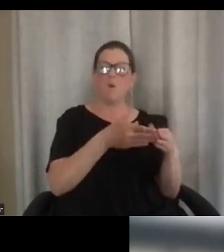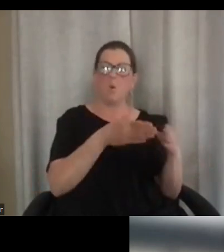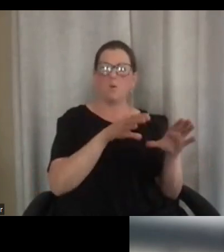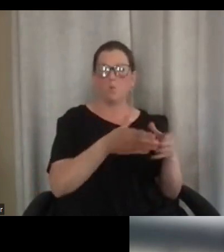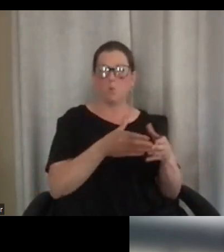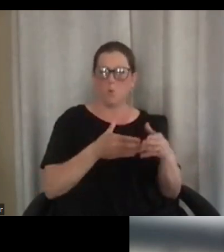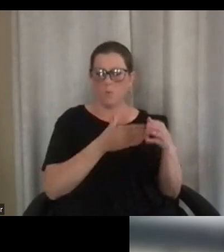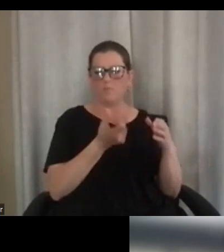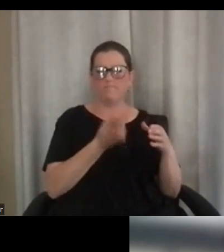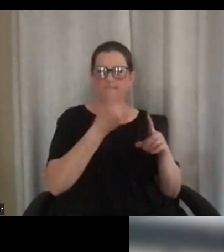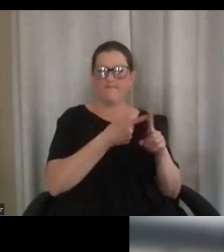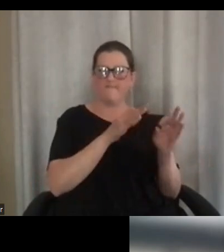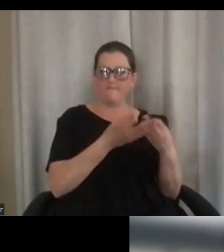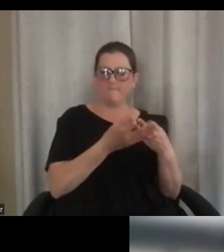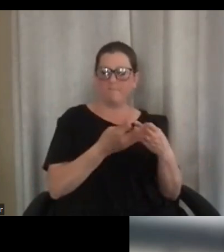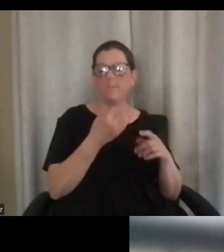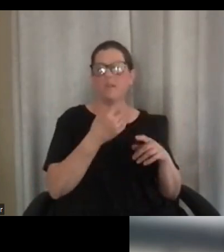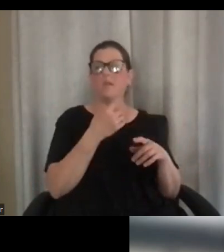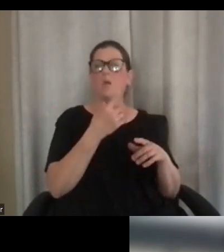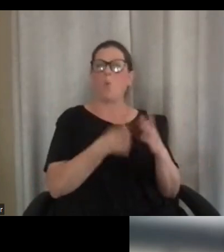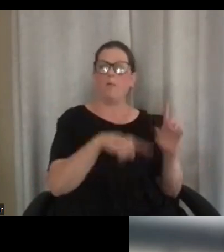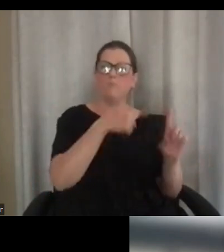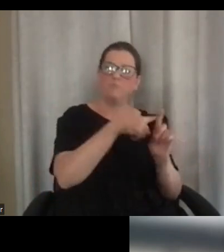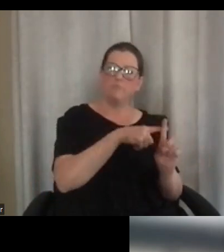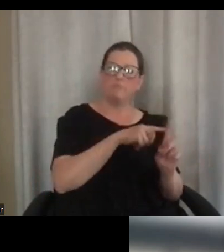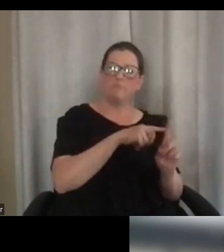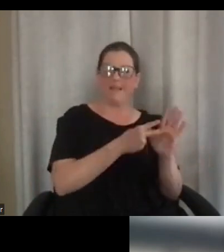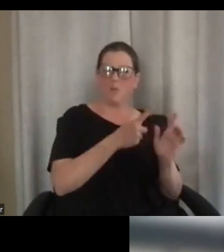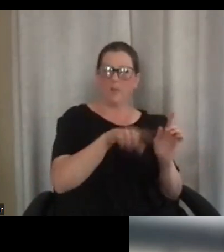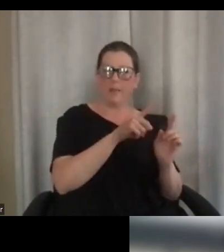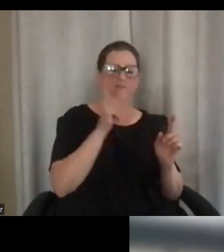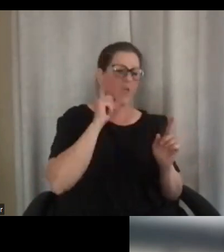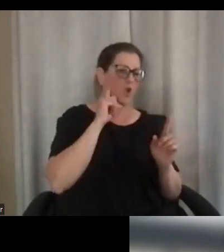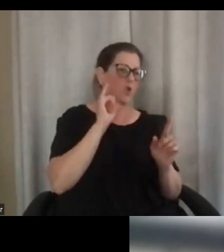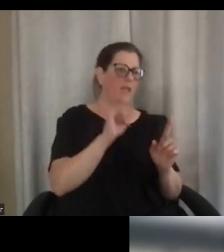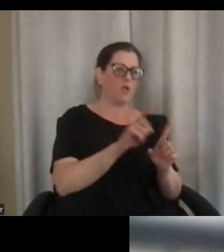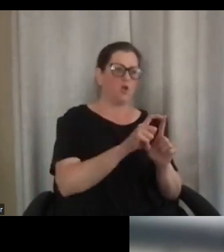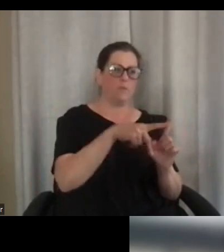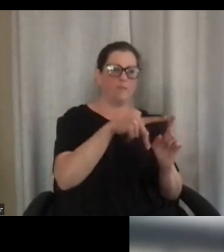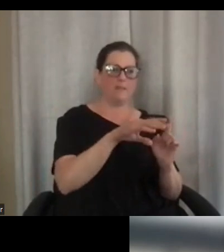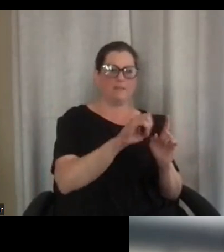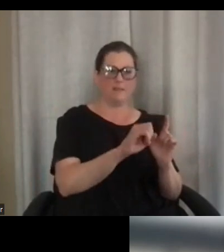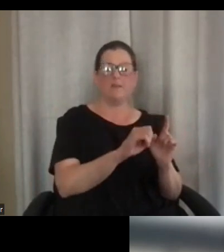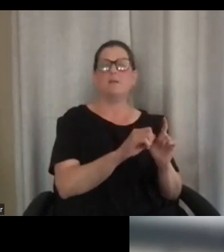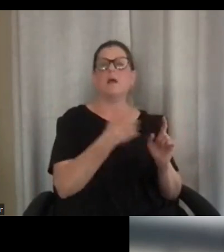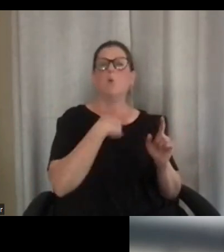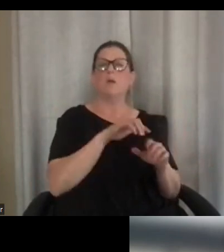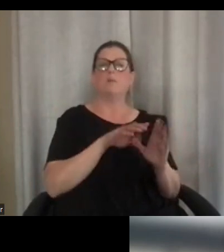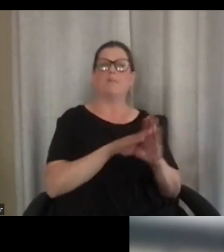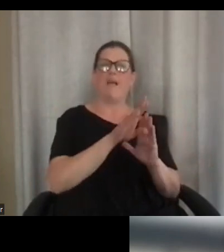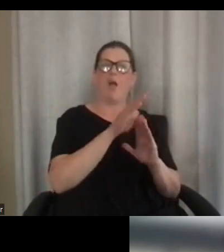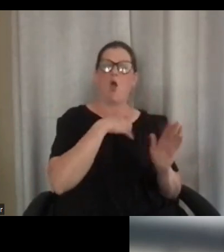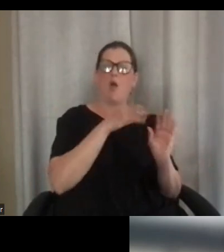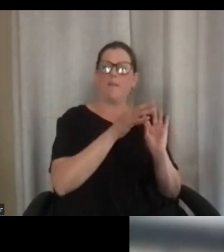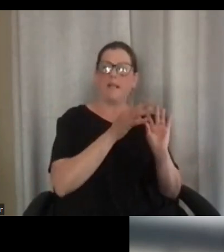from families what positive childhood experiences really meant to them if they heard that word. And we were able to really build our messaging and the